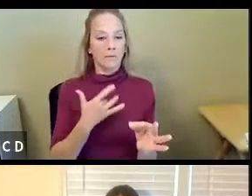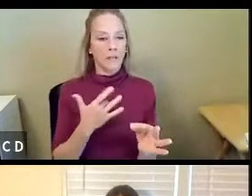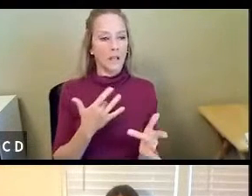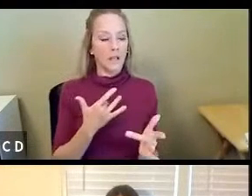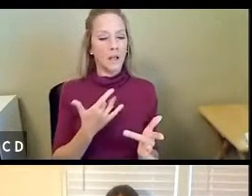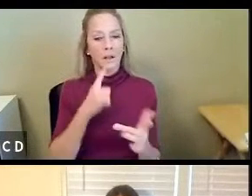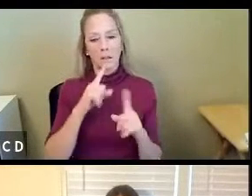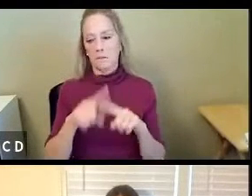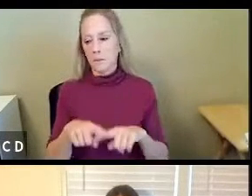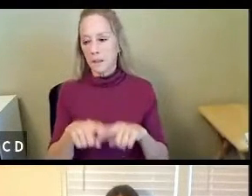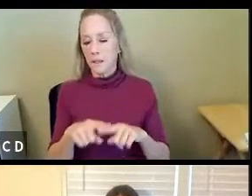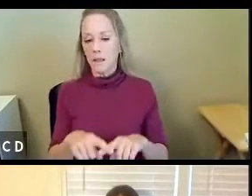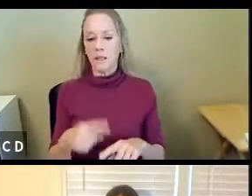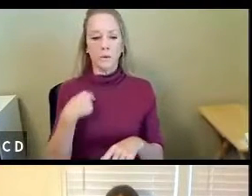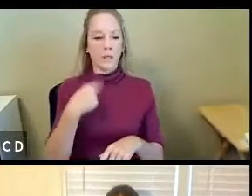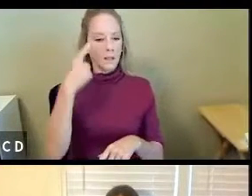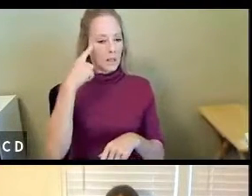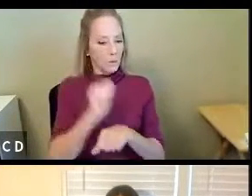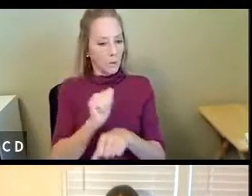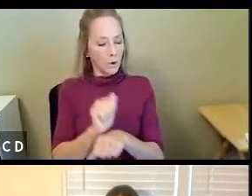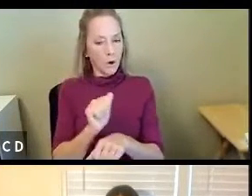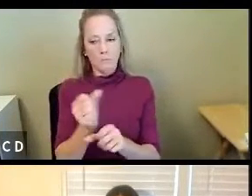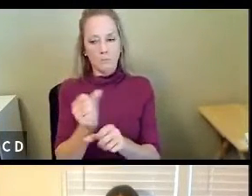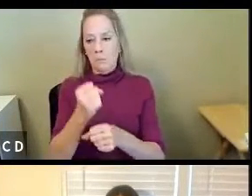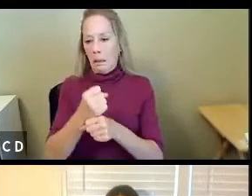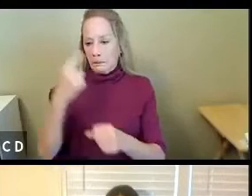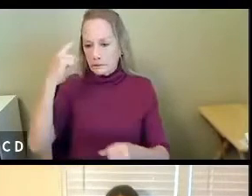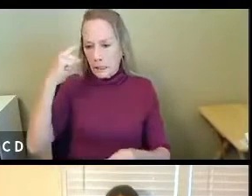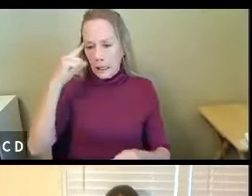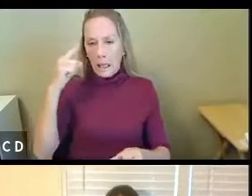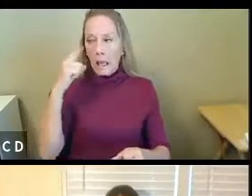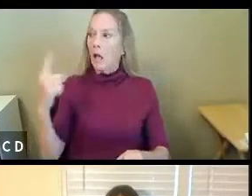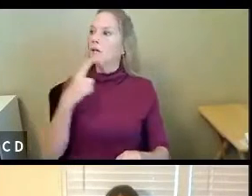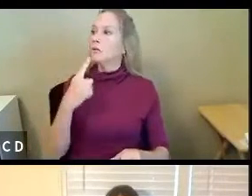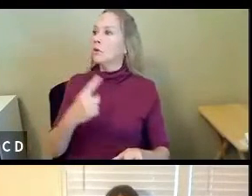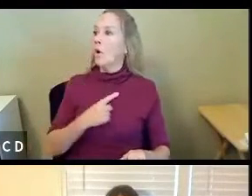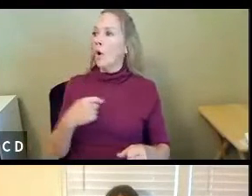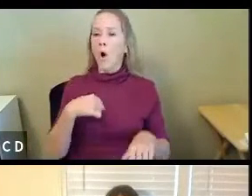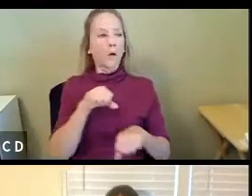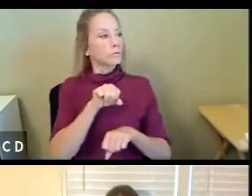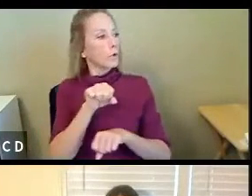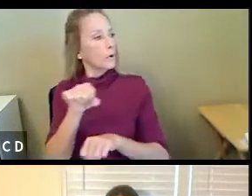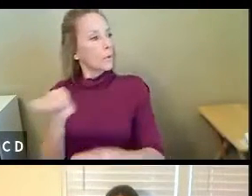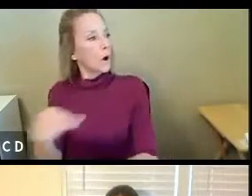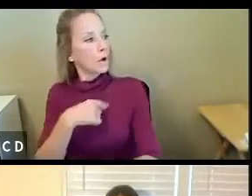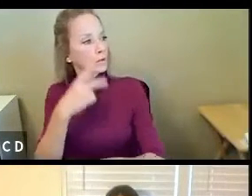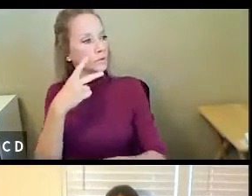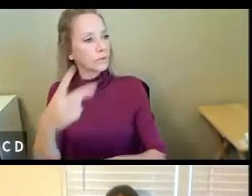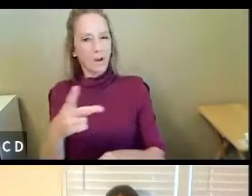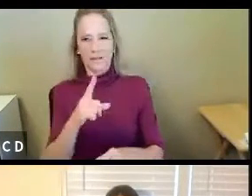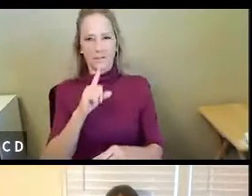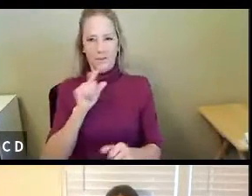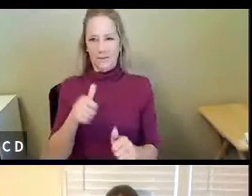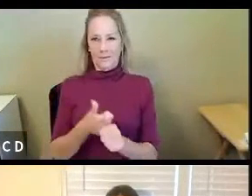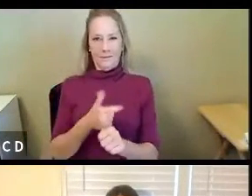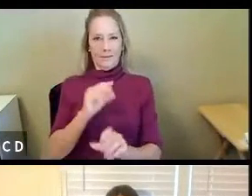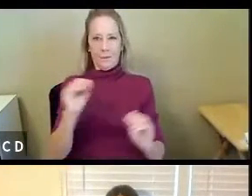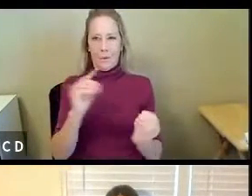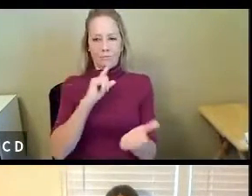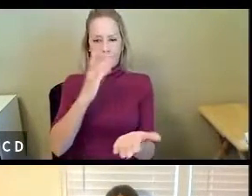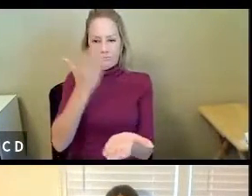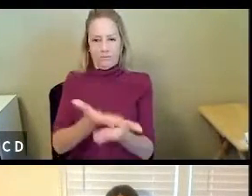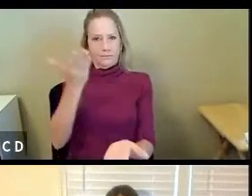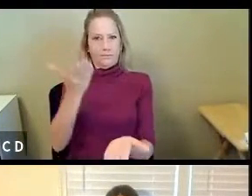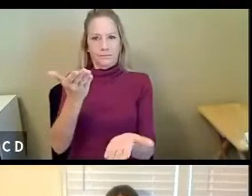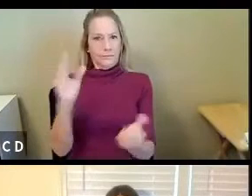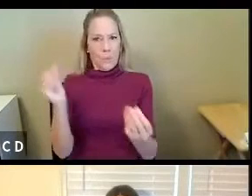know it works, it just makes sense, I've been told, I did a drive-by, etc. No real data, no real studies to